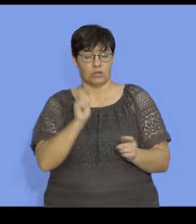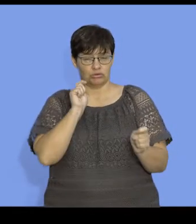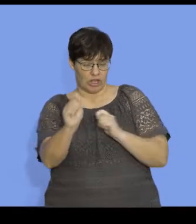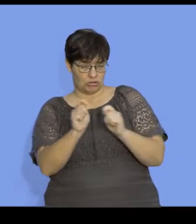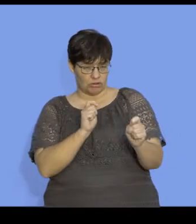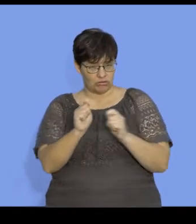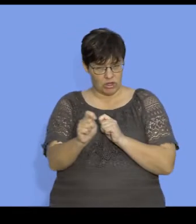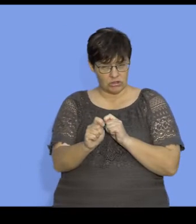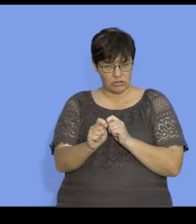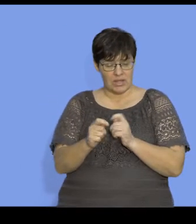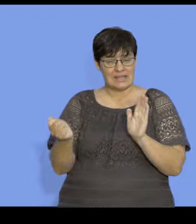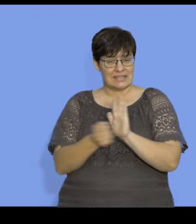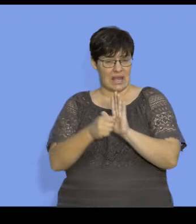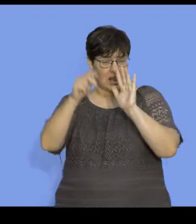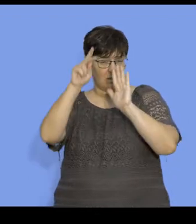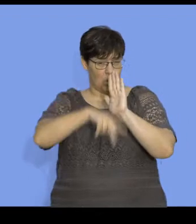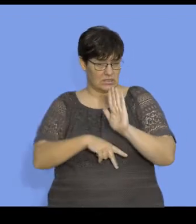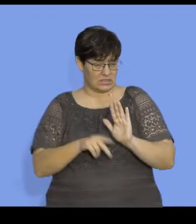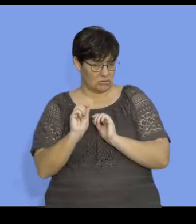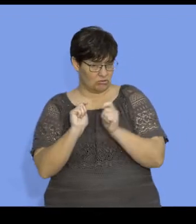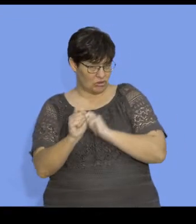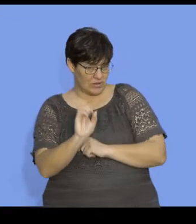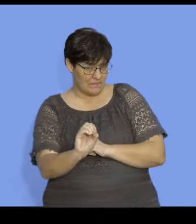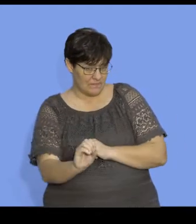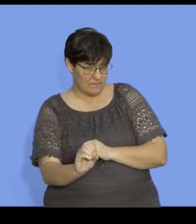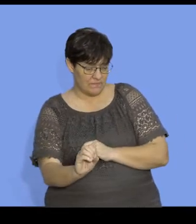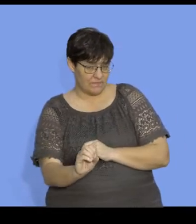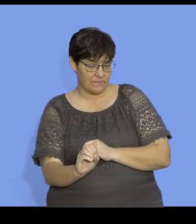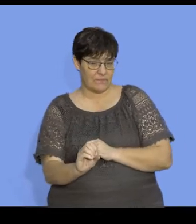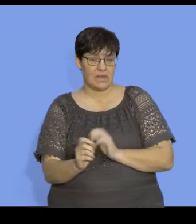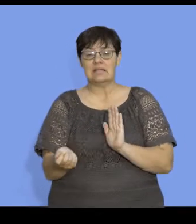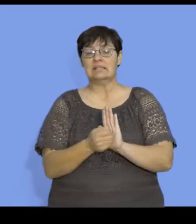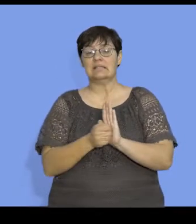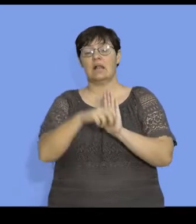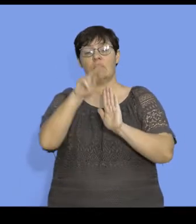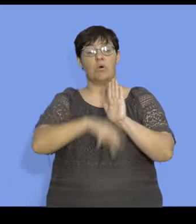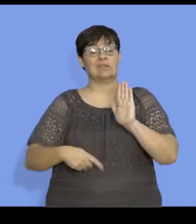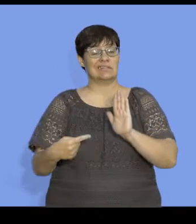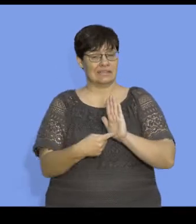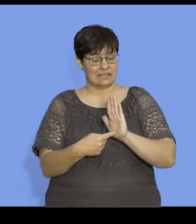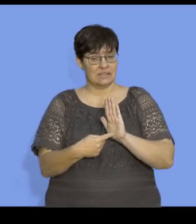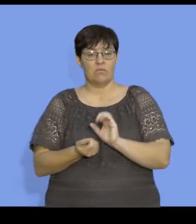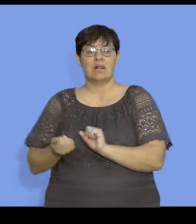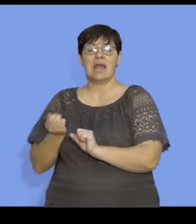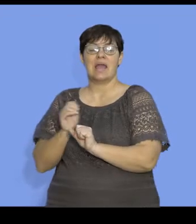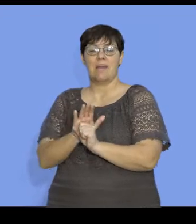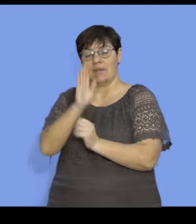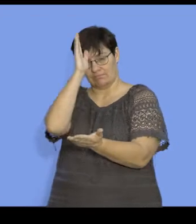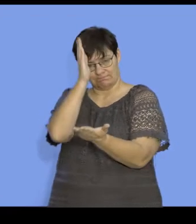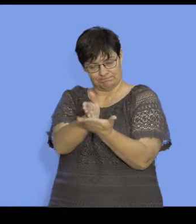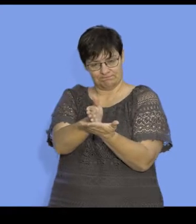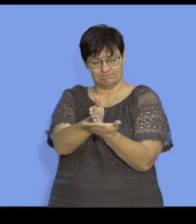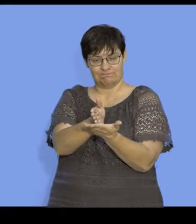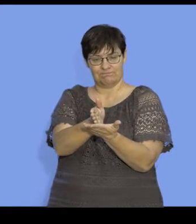Again, your sales policy is going to impact directly on your projected income